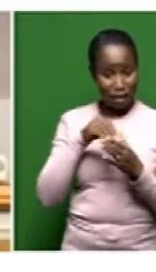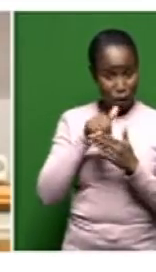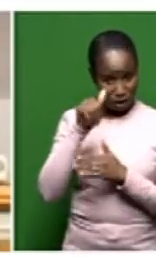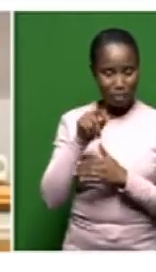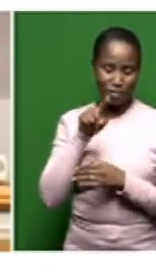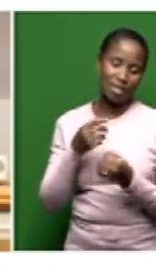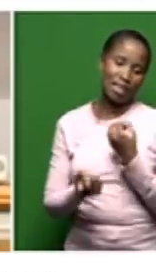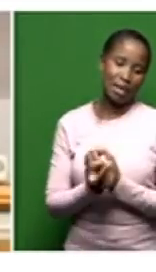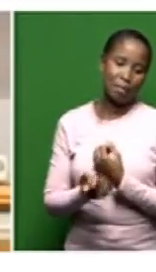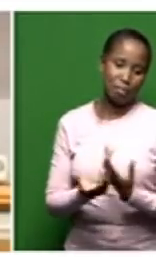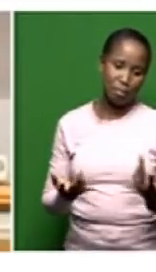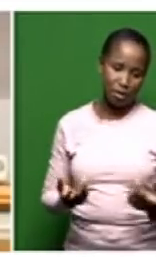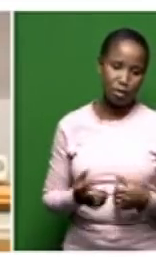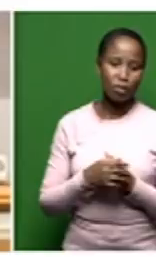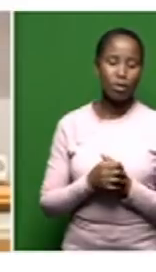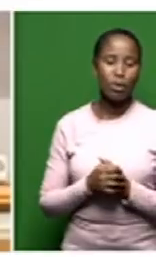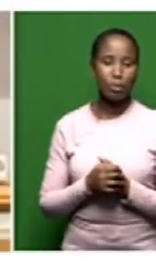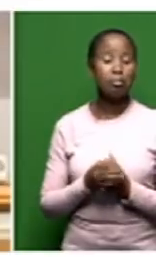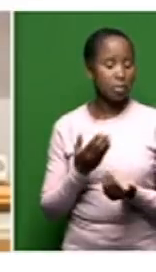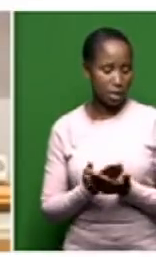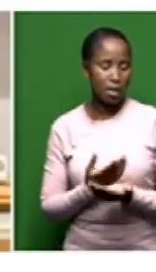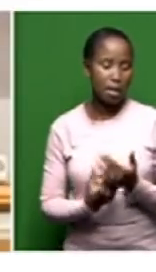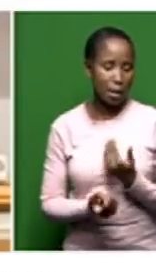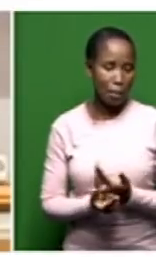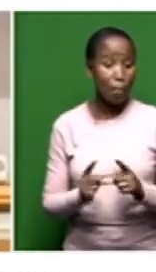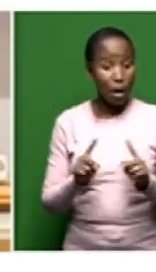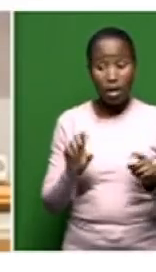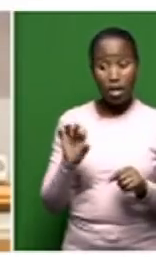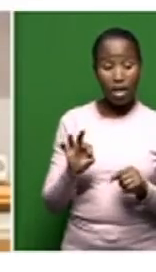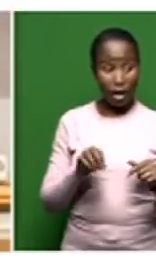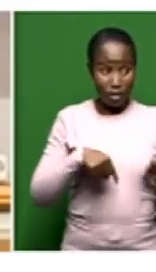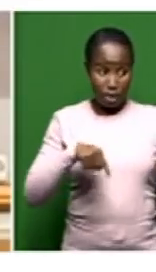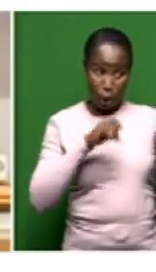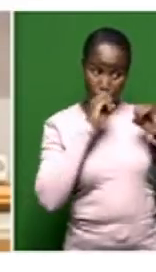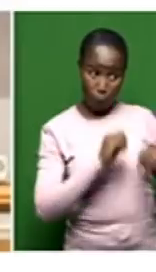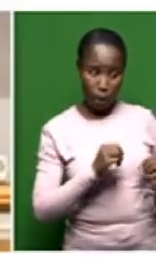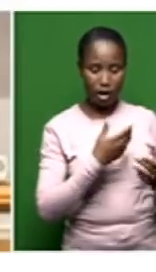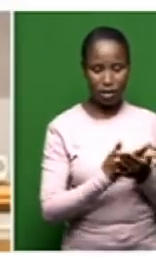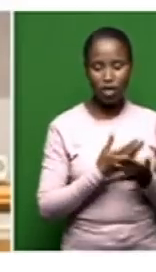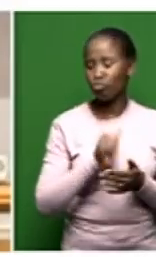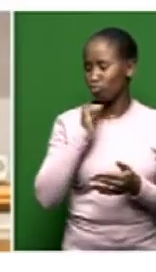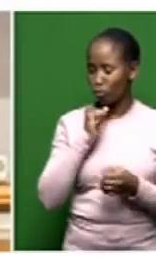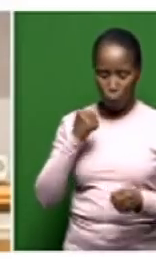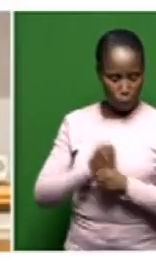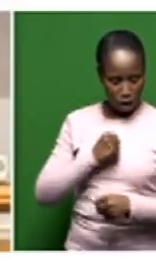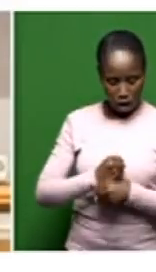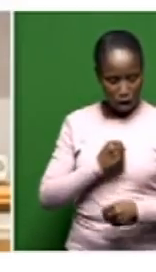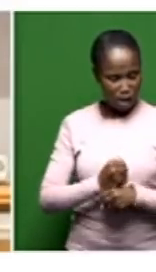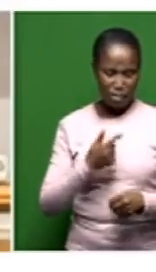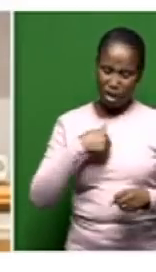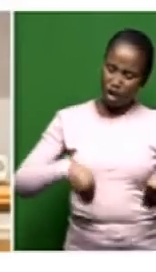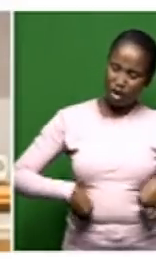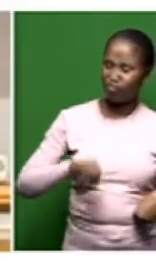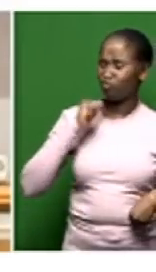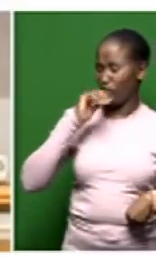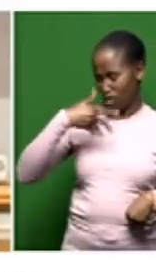people begin to buckle down. If there's no fear to be out, if you don't deliver and if you corrupt and